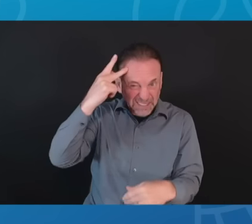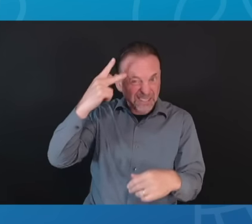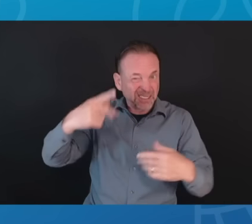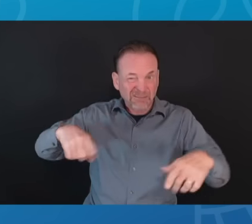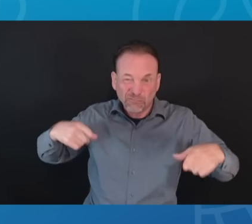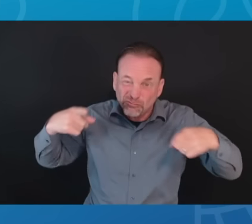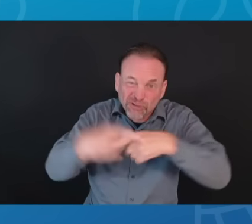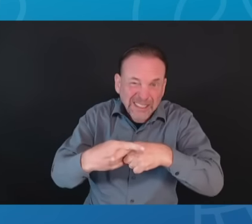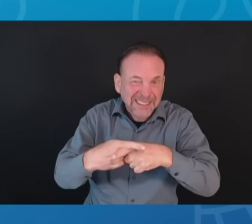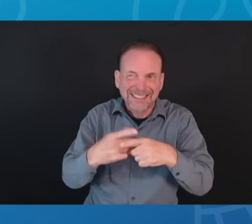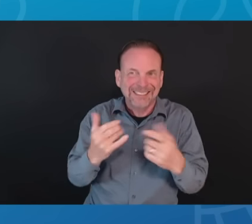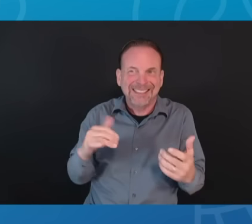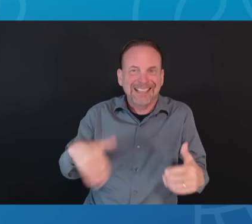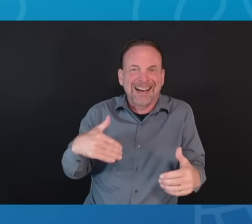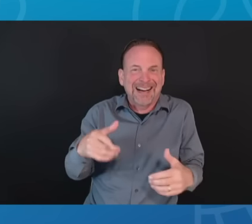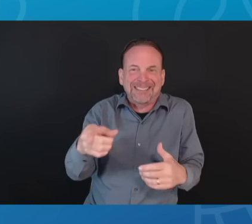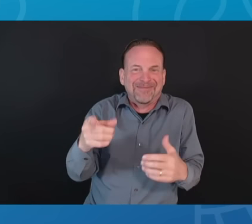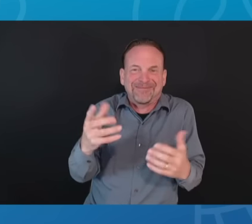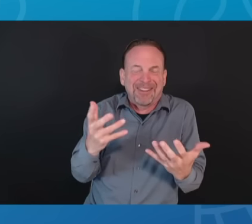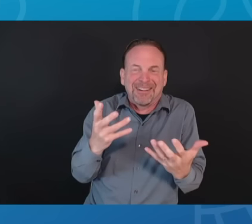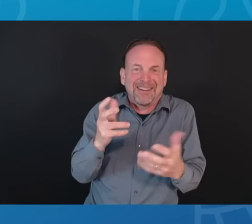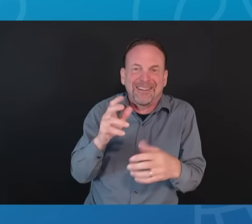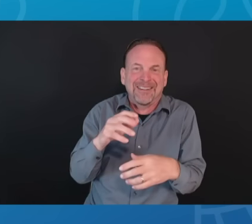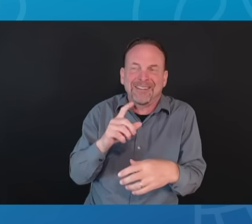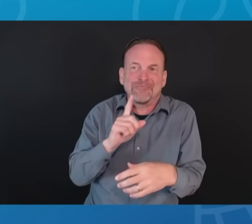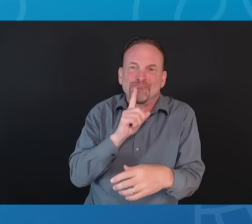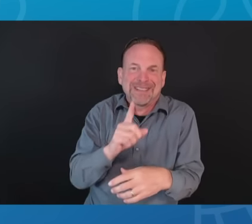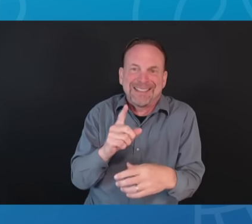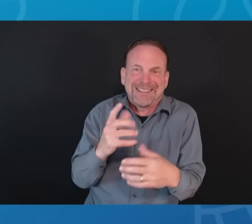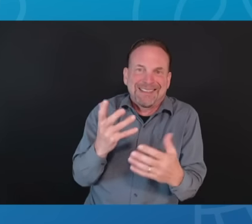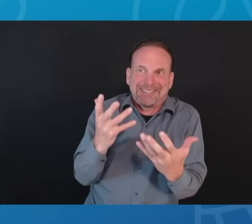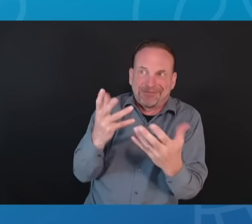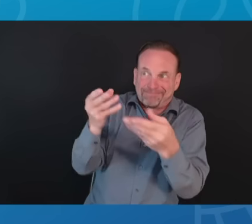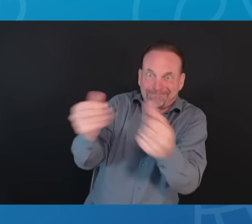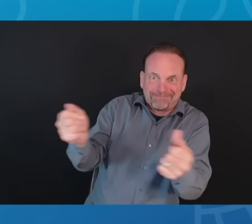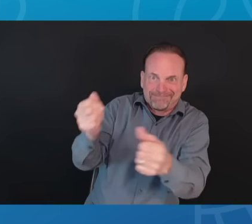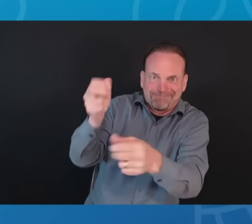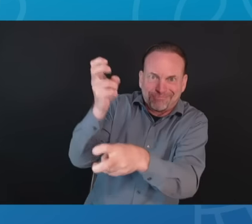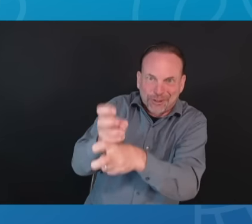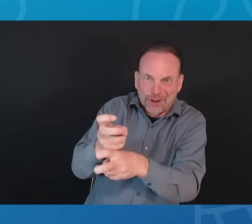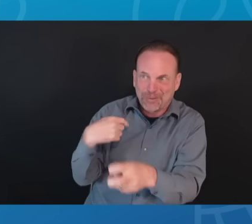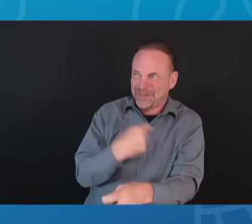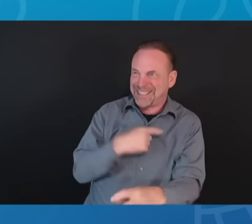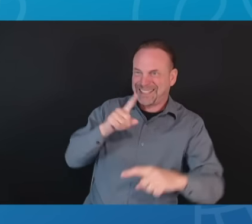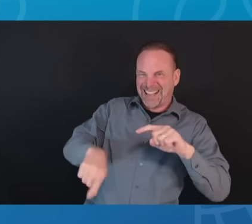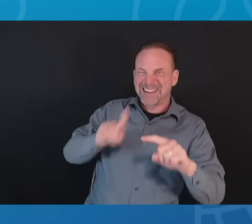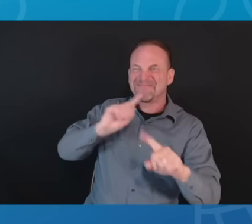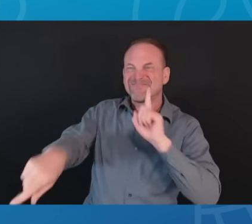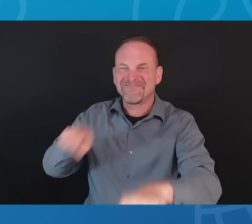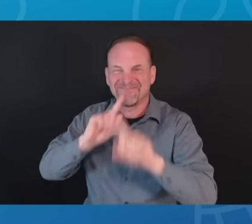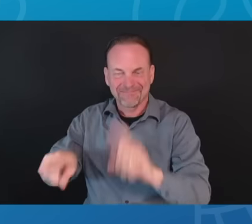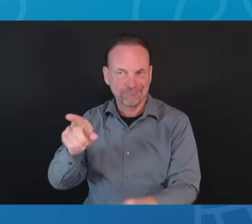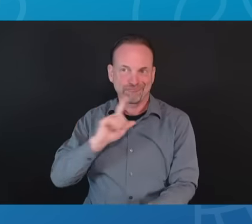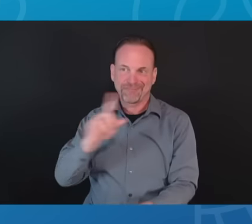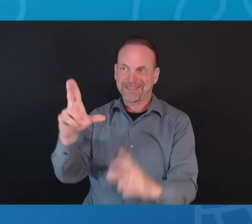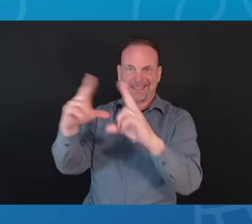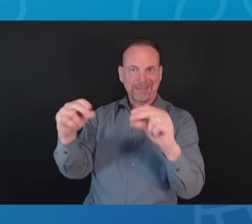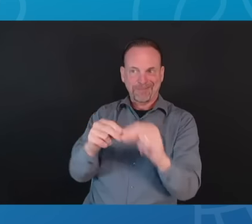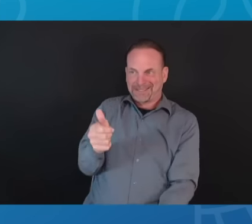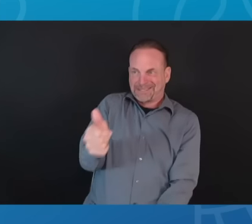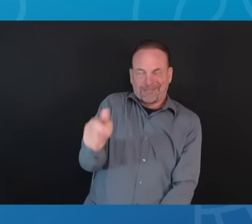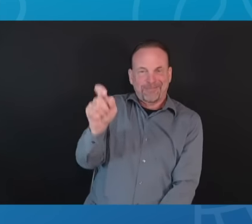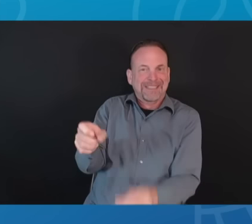dictated by the United States. Those are decisions that Lebanon has to make. And look, we have made clear for some time, we want to see the Lebanese parliament